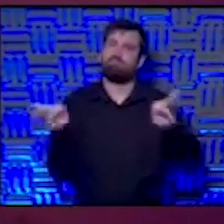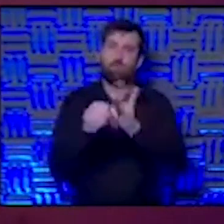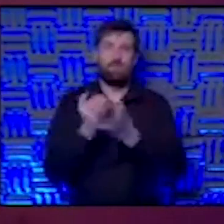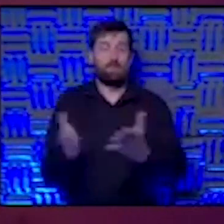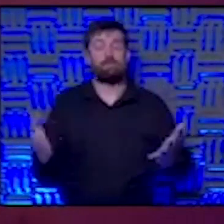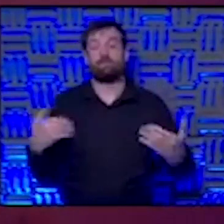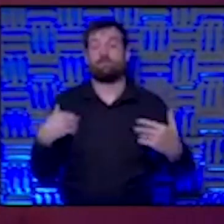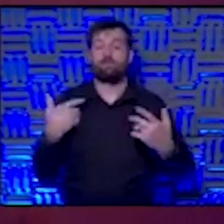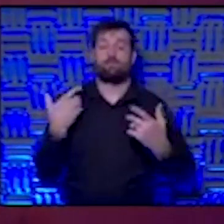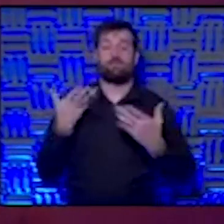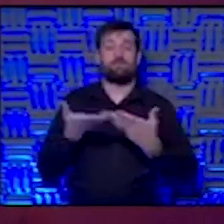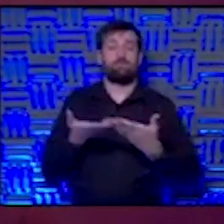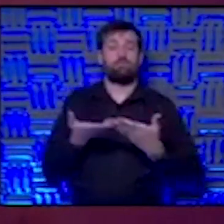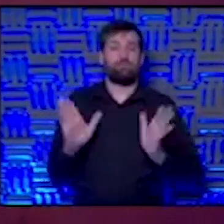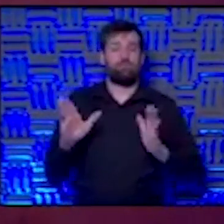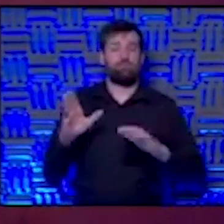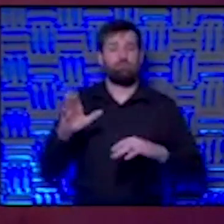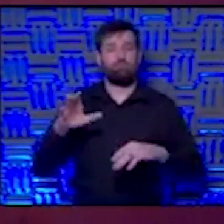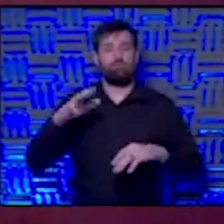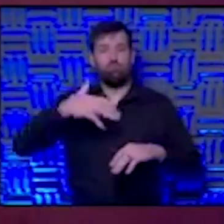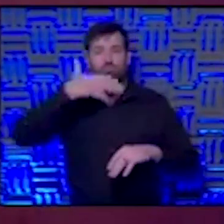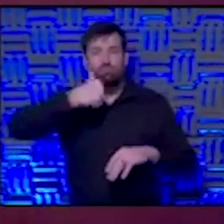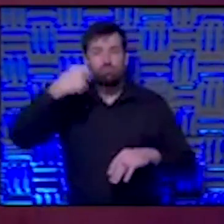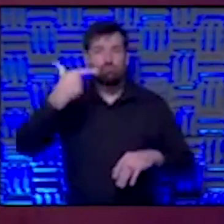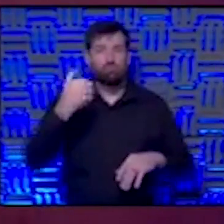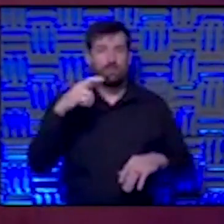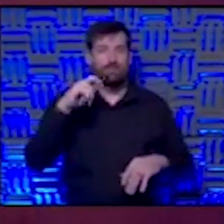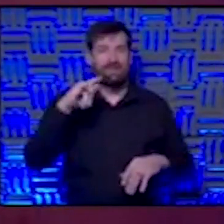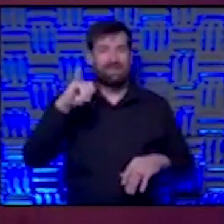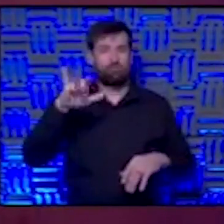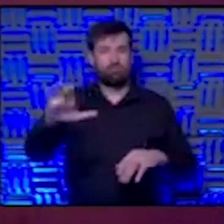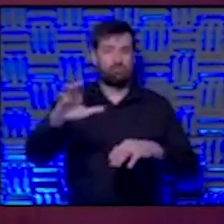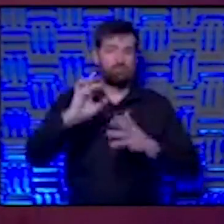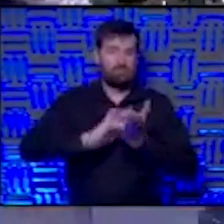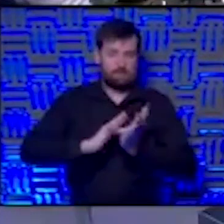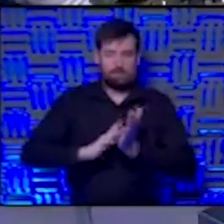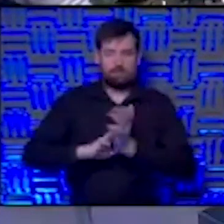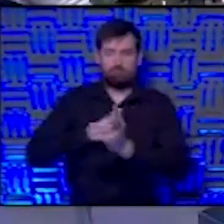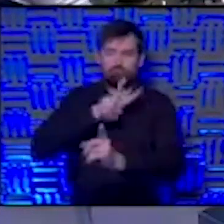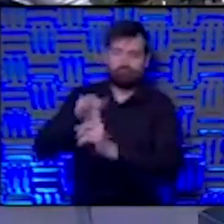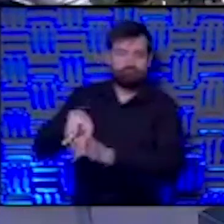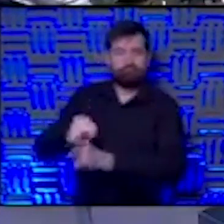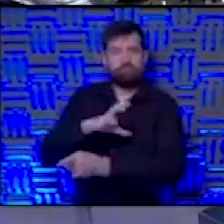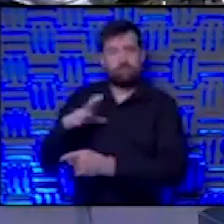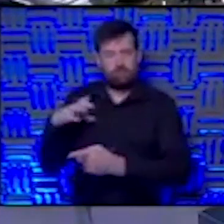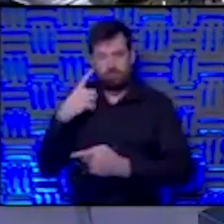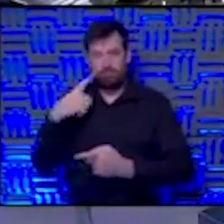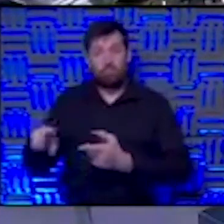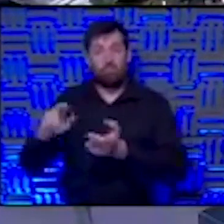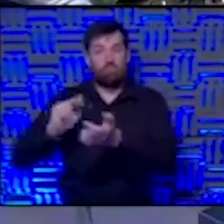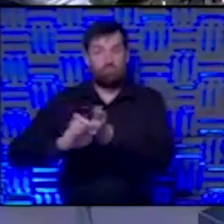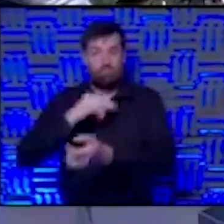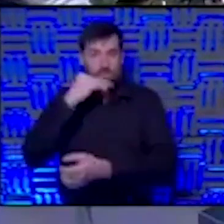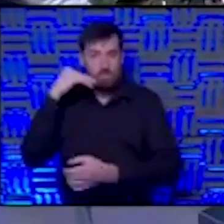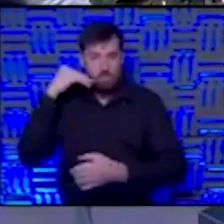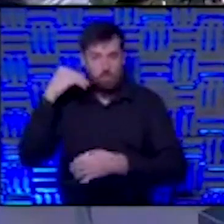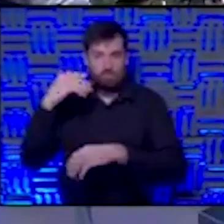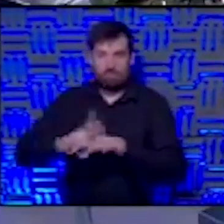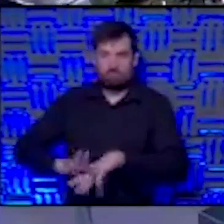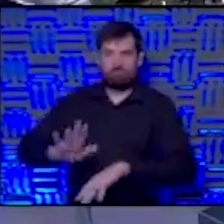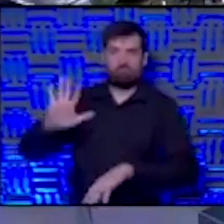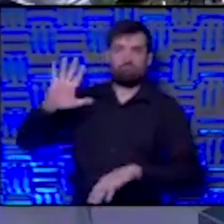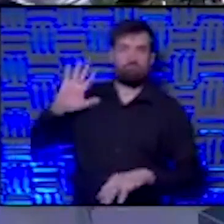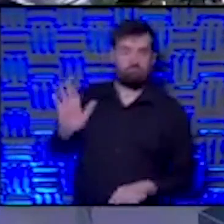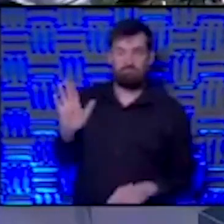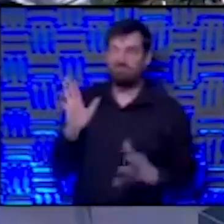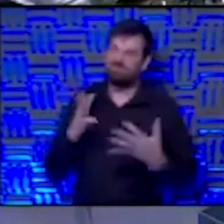practiced in general and geriatric medicine and was appointed to the Coronavirus Commission for Safety and Quality in Nursing Homes early on in the pandemic.